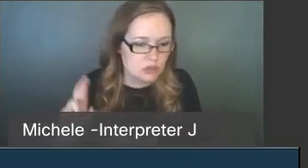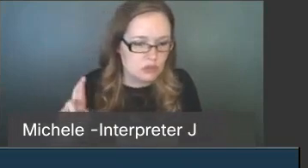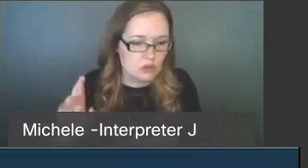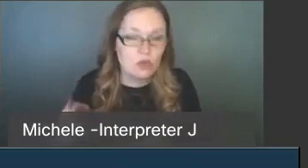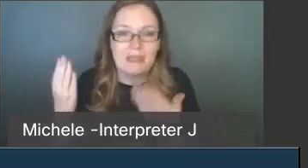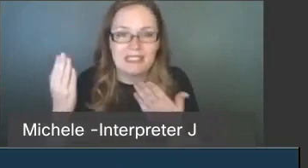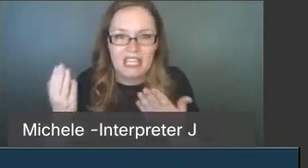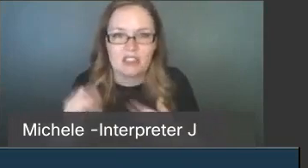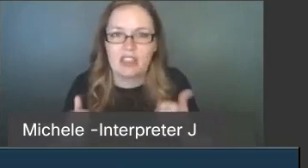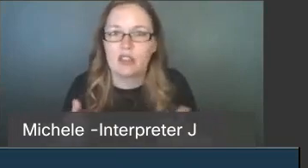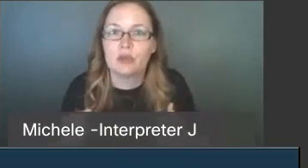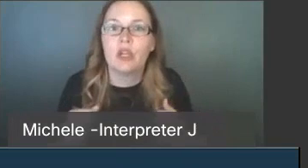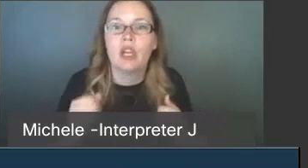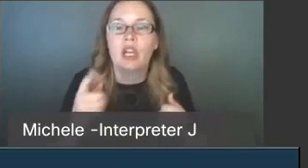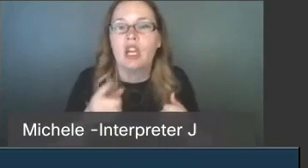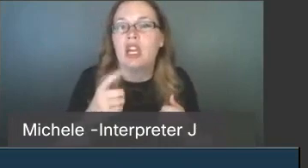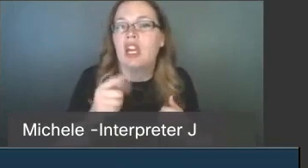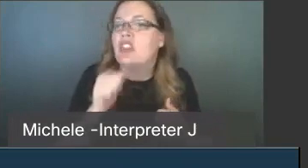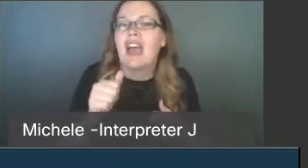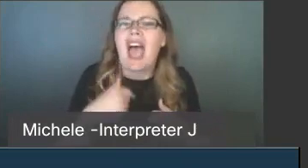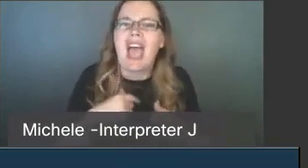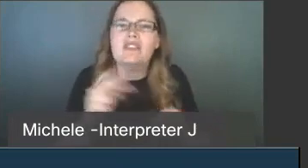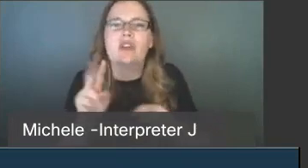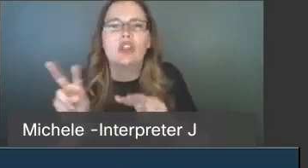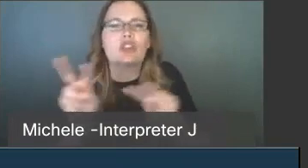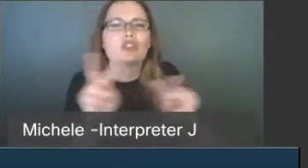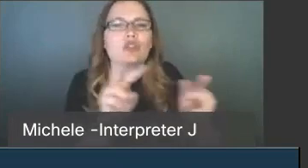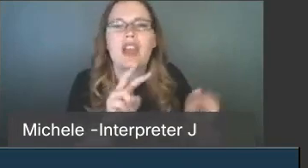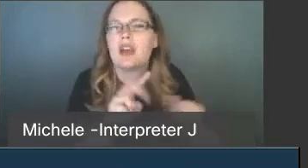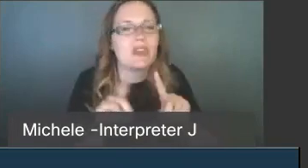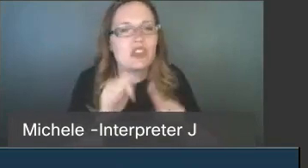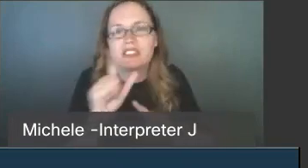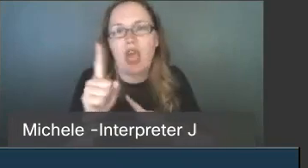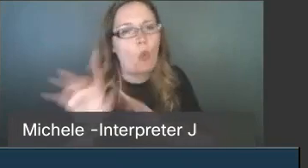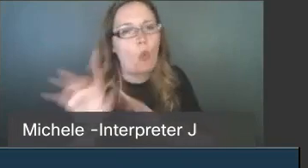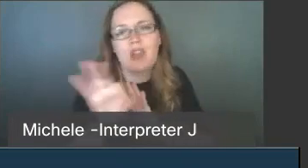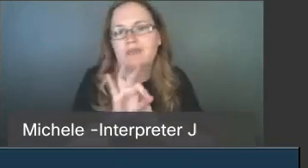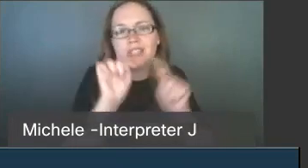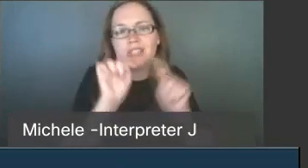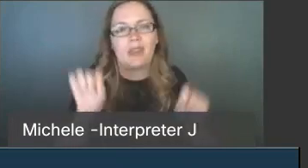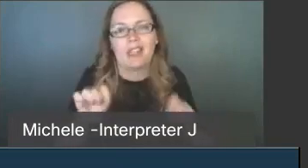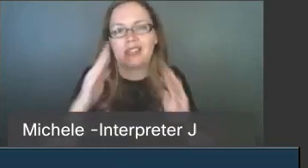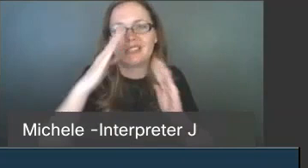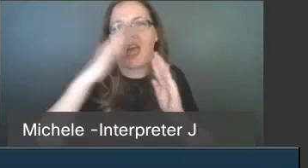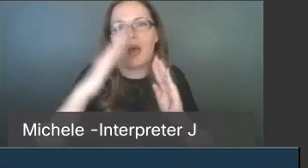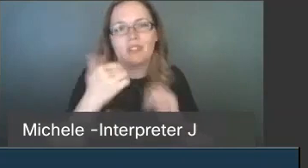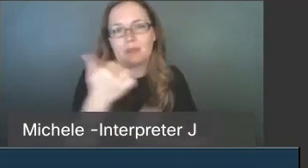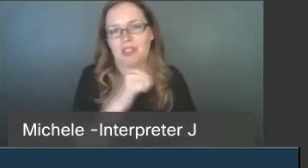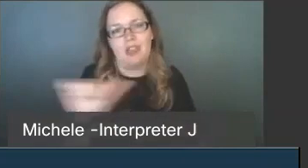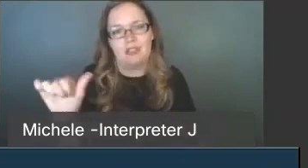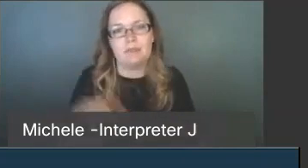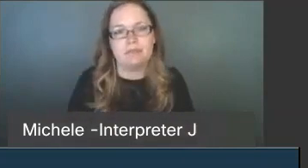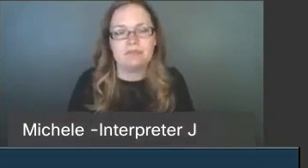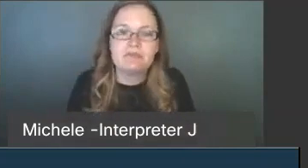that, but there's not just one template that I think has to be used or is best.